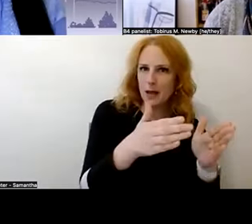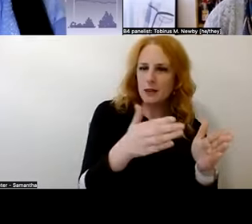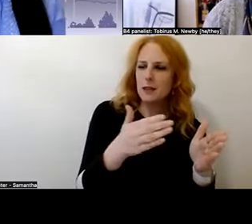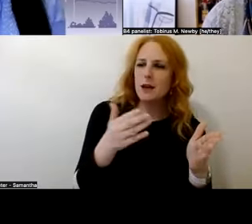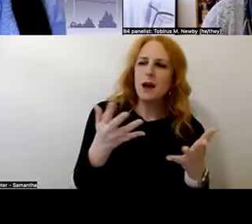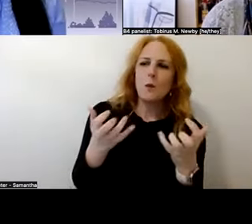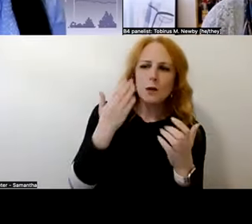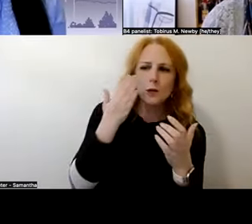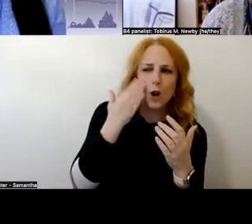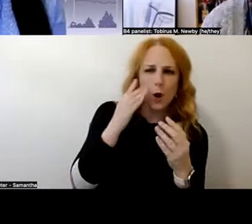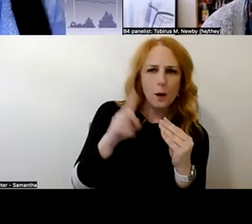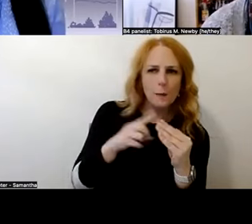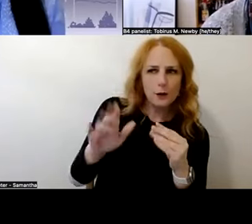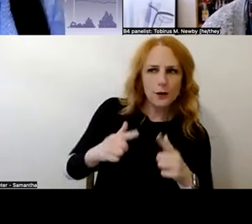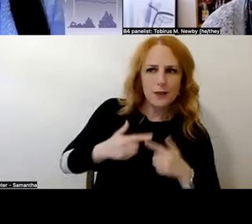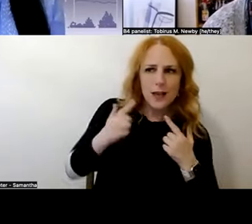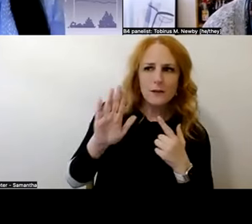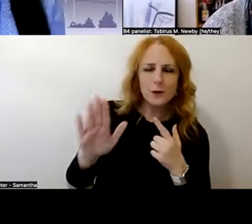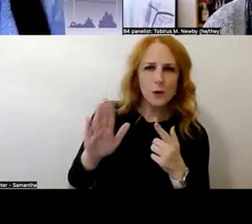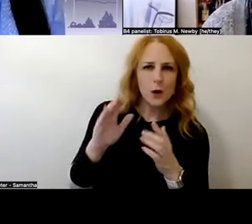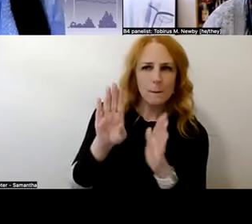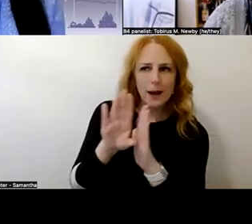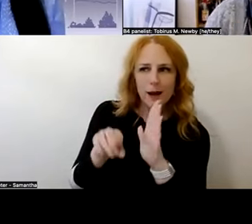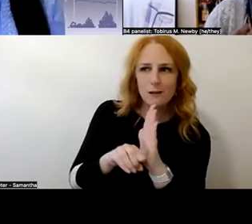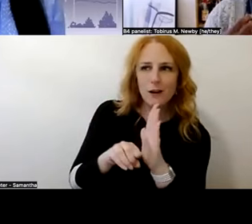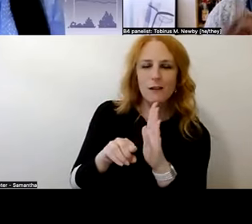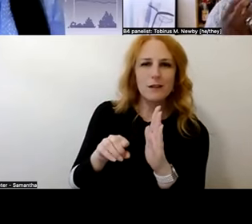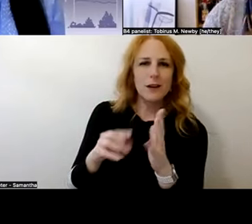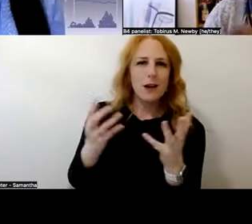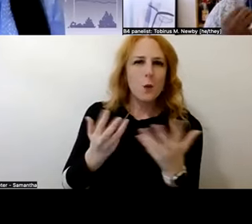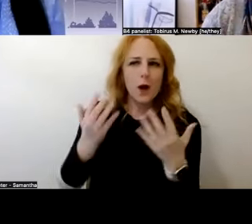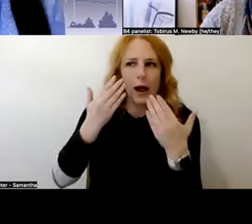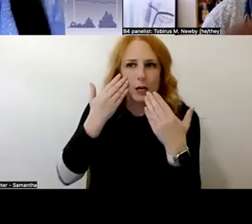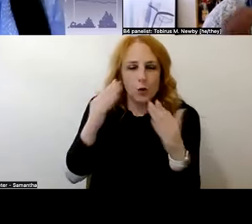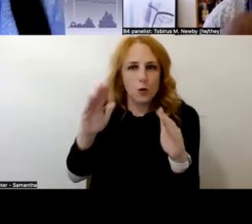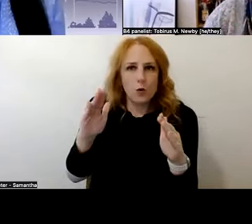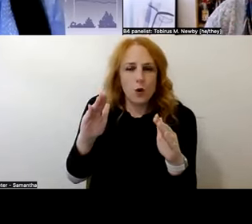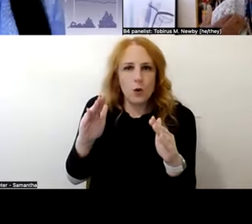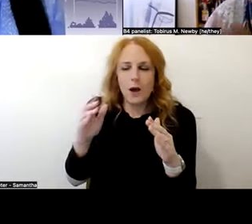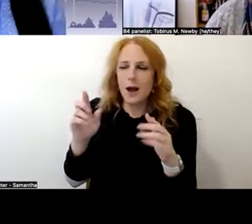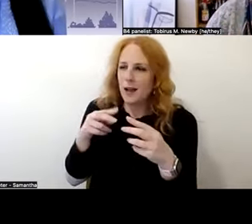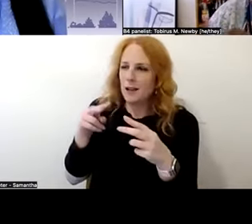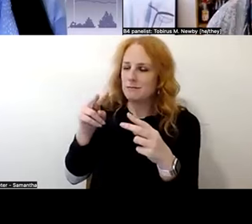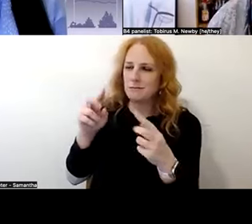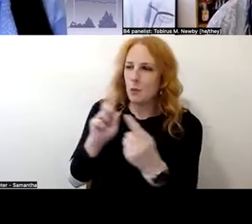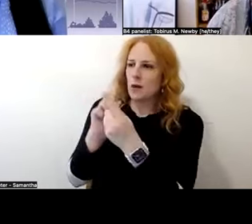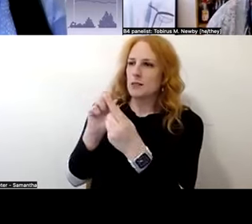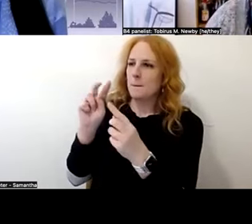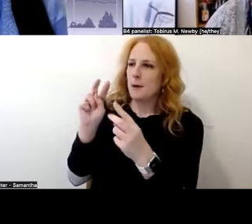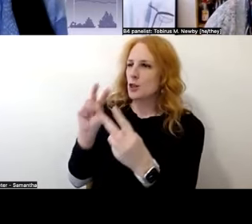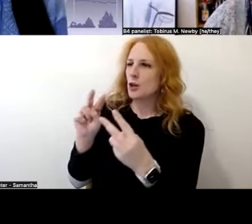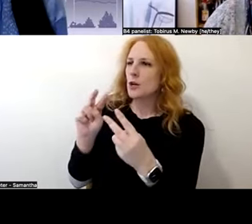about the way I just walked up to you and looked at you? You know, what do I need to investigate about my own projections and